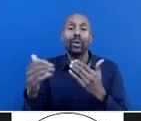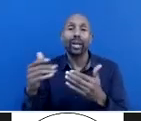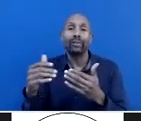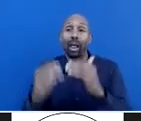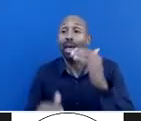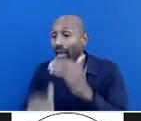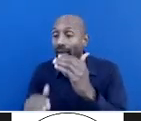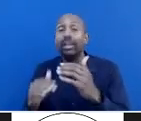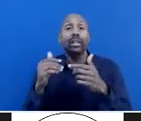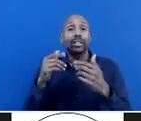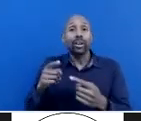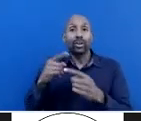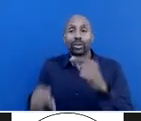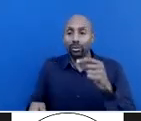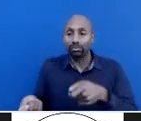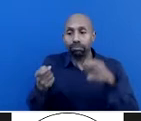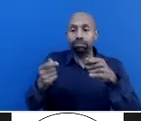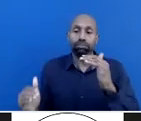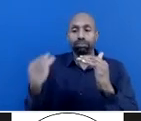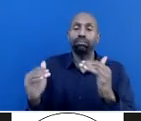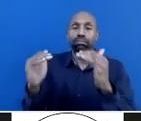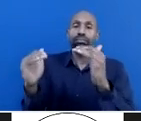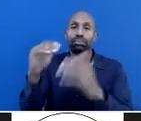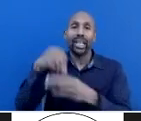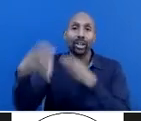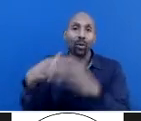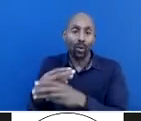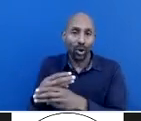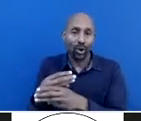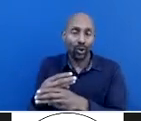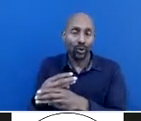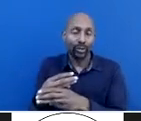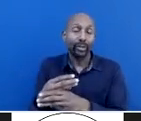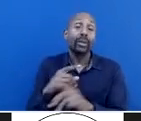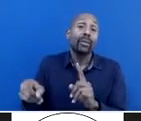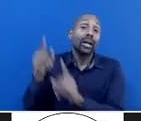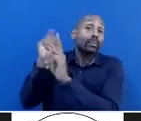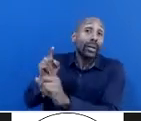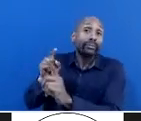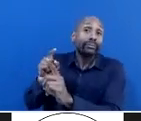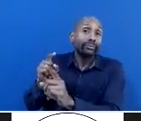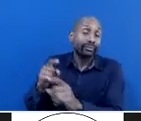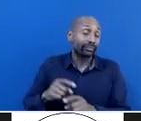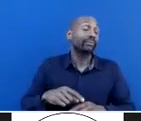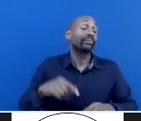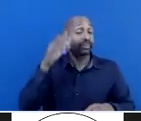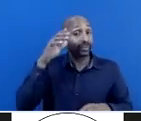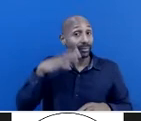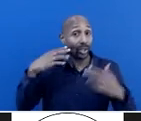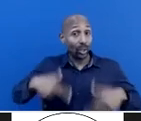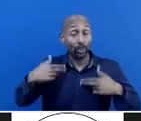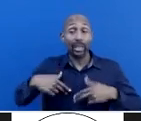man proposes, God disposes. Now, with respect to your second question, do we need a sheikh? Do we need a teacher? Do we need a spiritual guide?